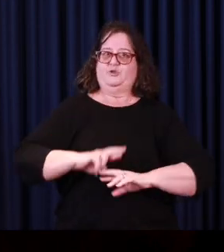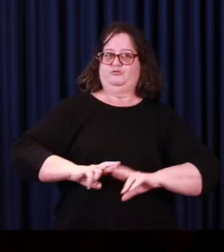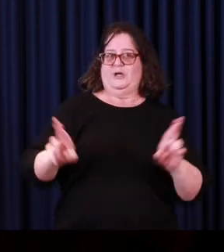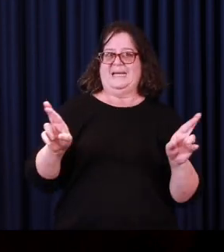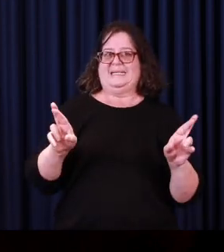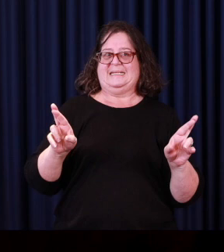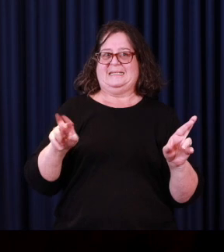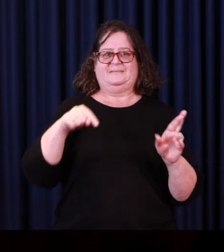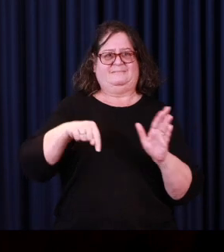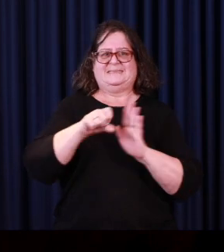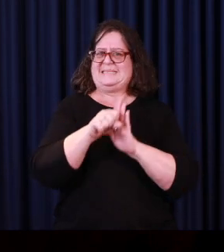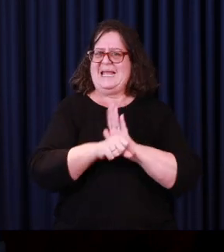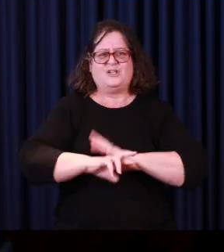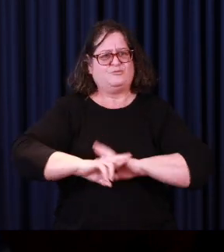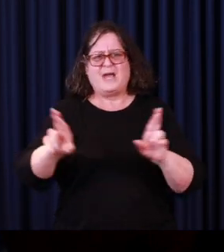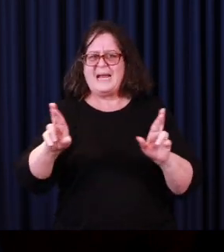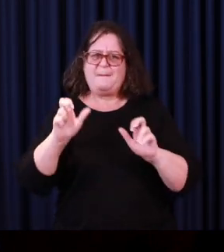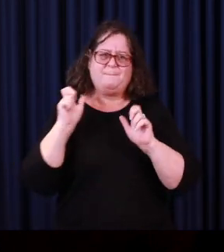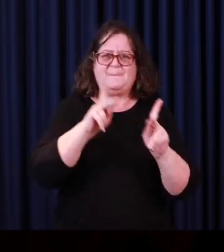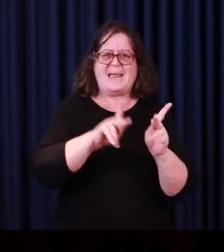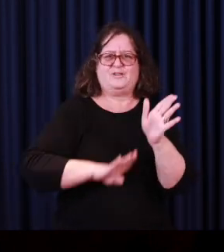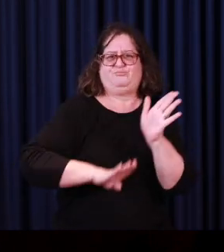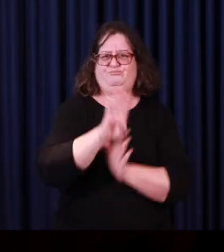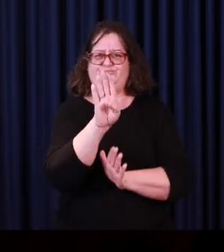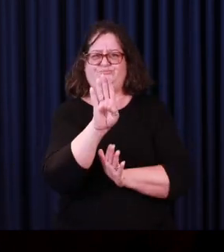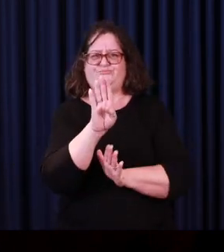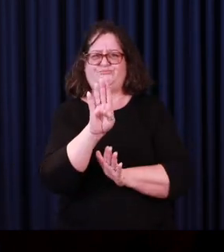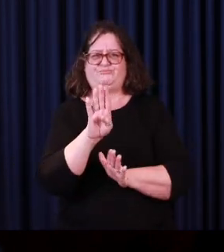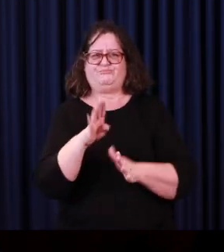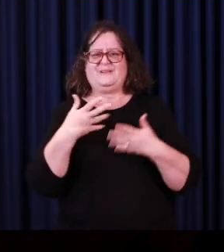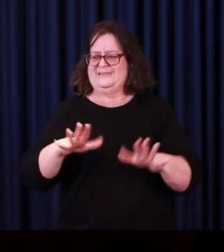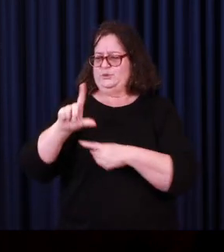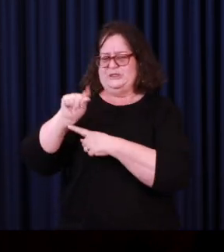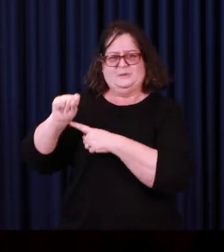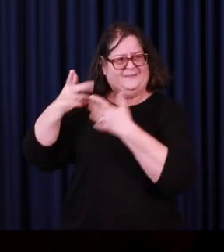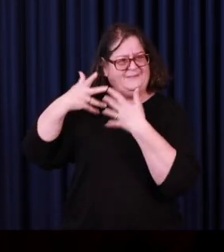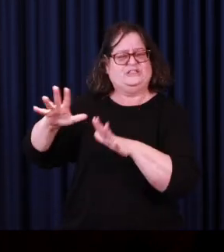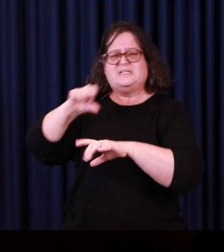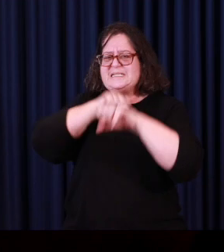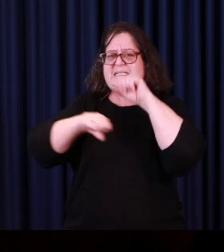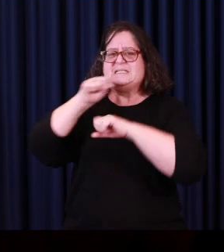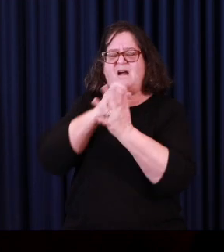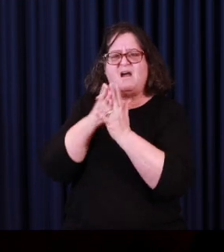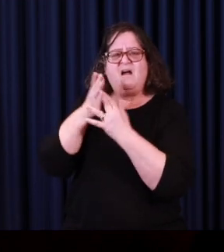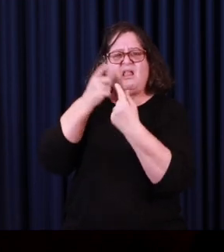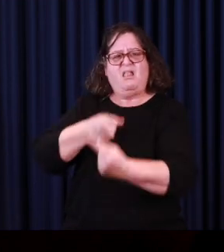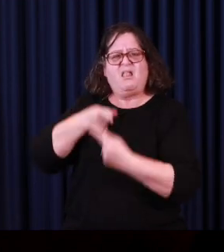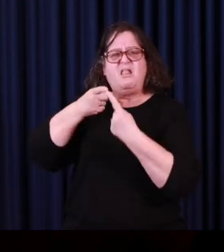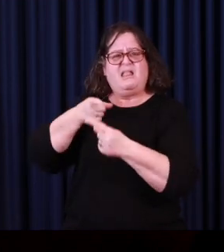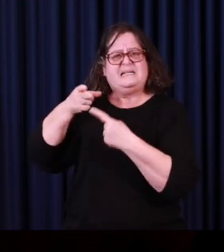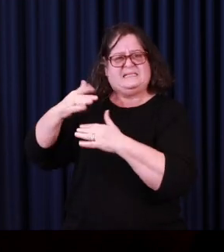rising path. Through the trials of 2020, we've kept our balance. We met